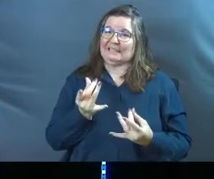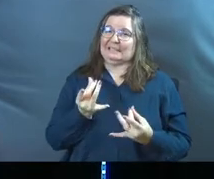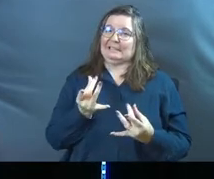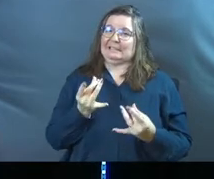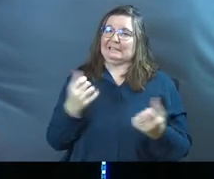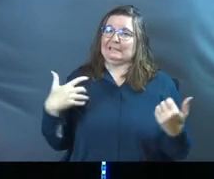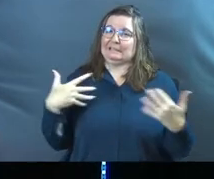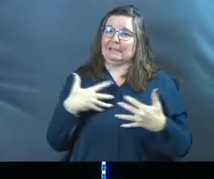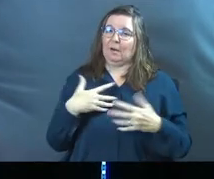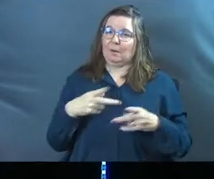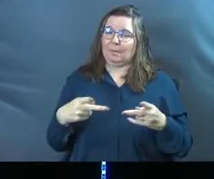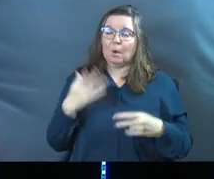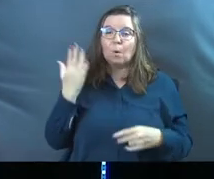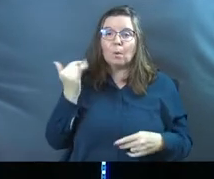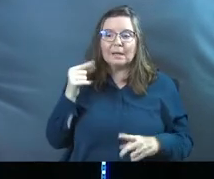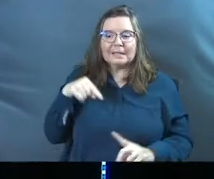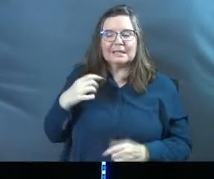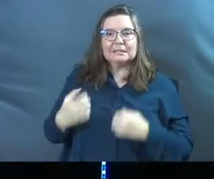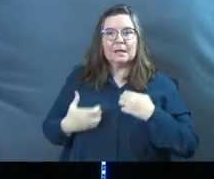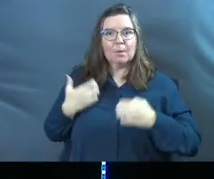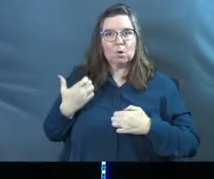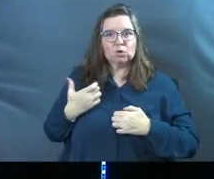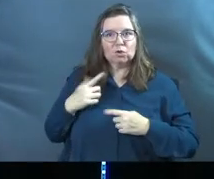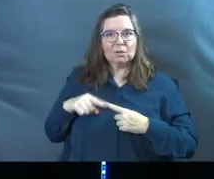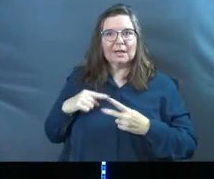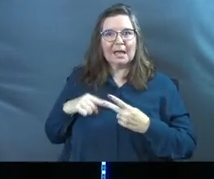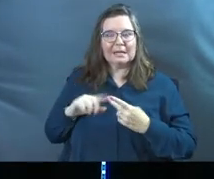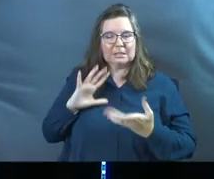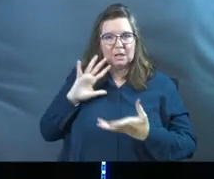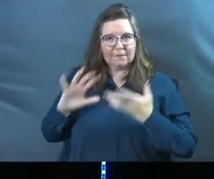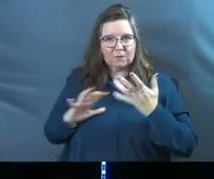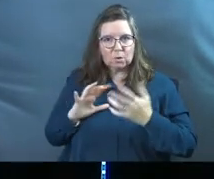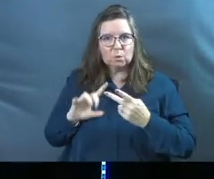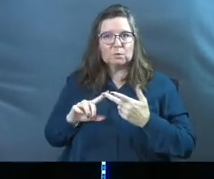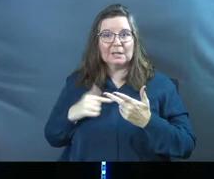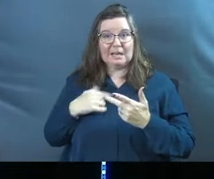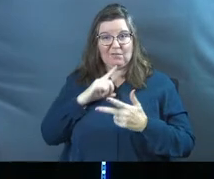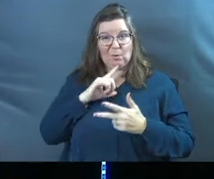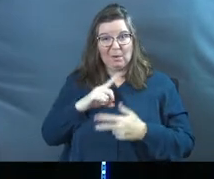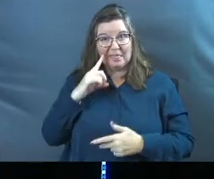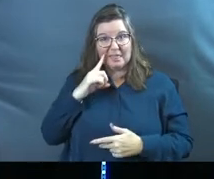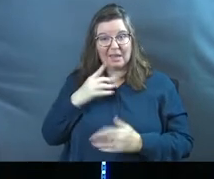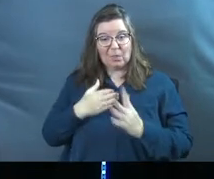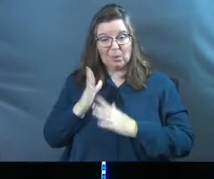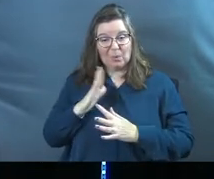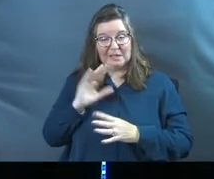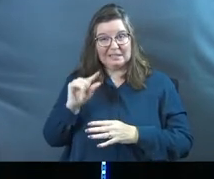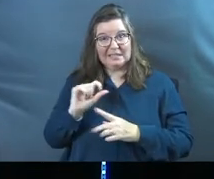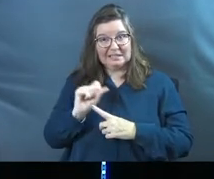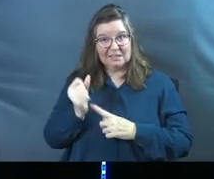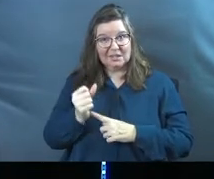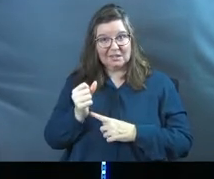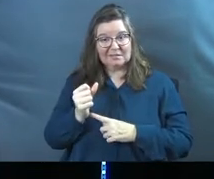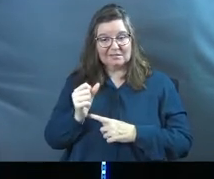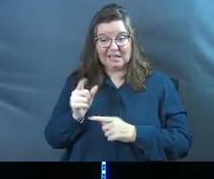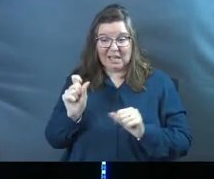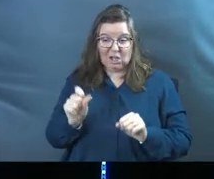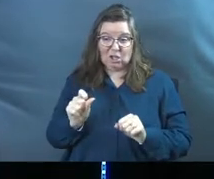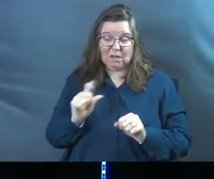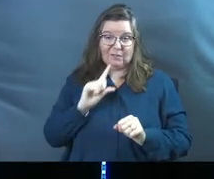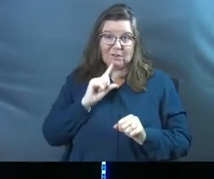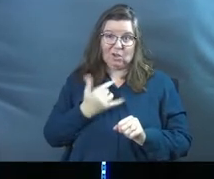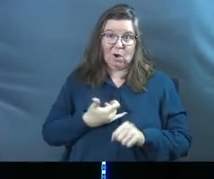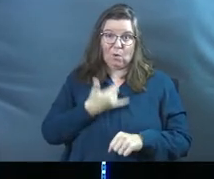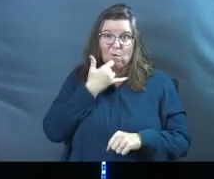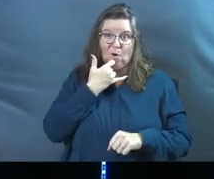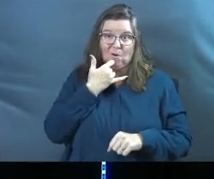really scary place. Why? Because he's emotional and he's confused. And if you really think through his little scenario logically, it could have